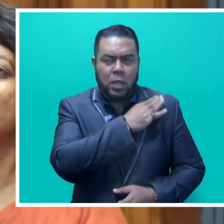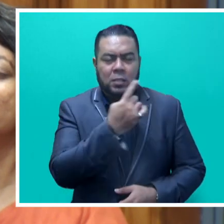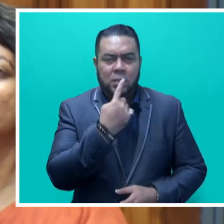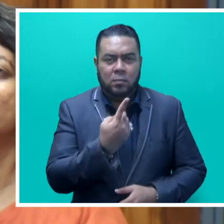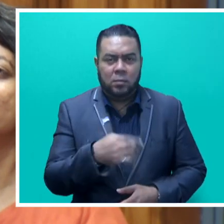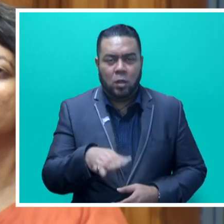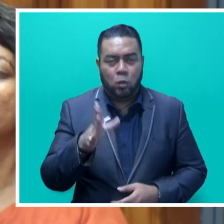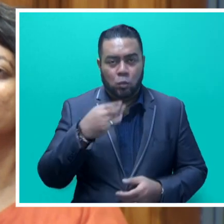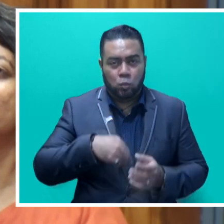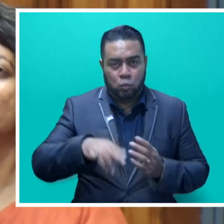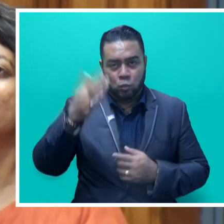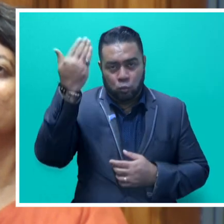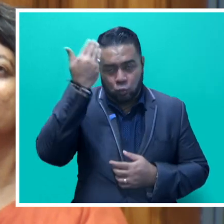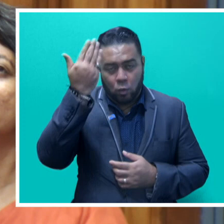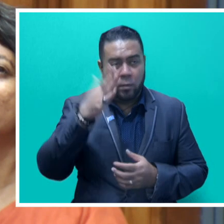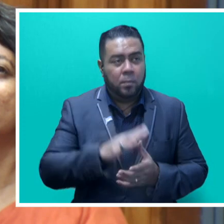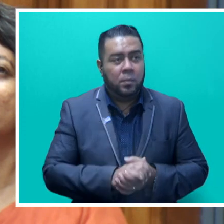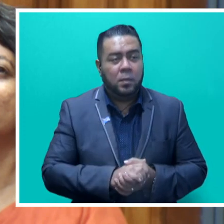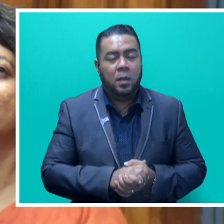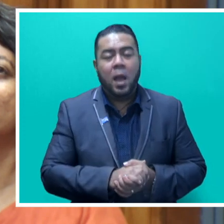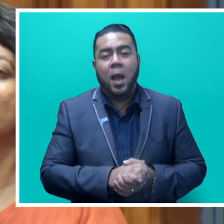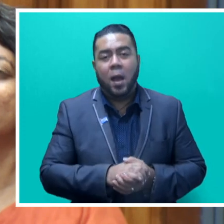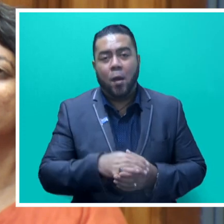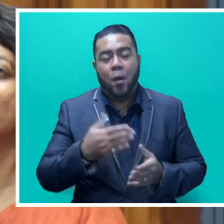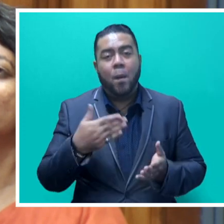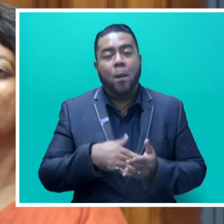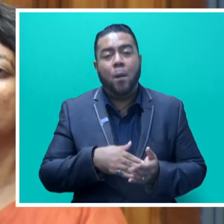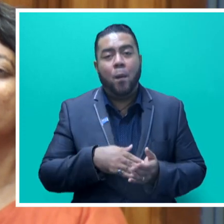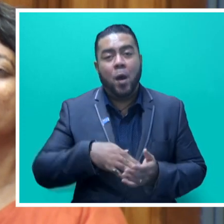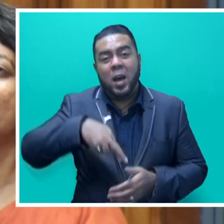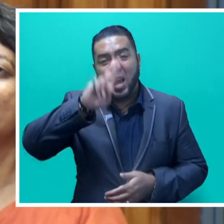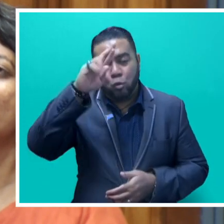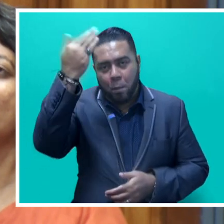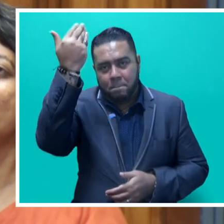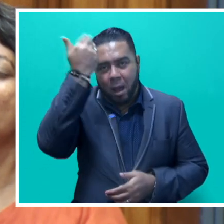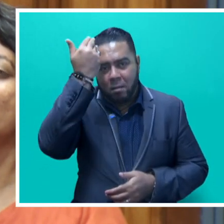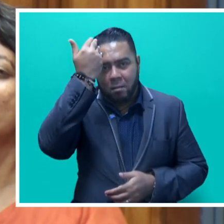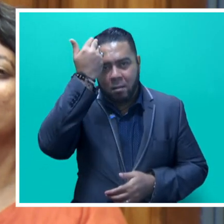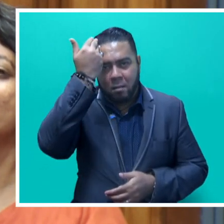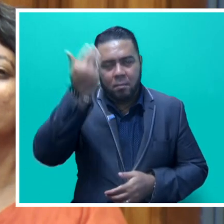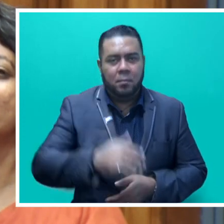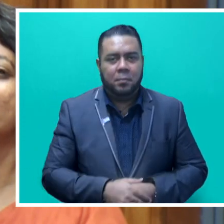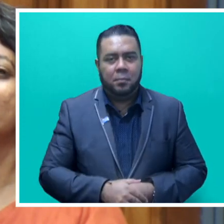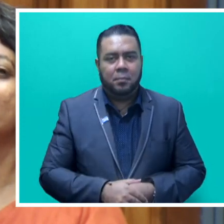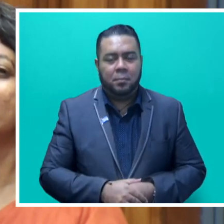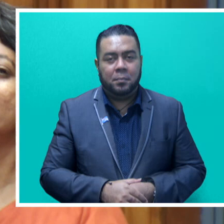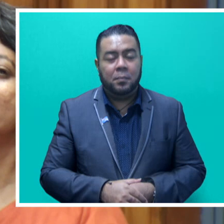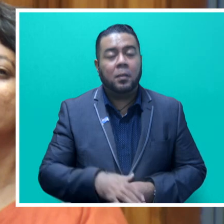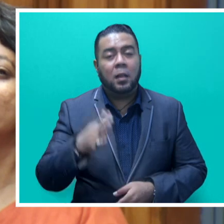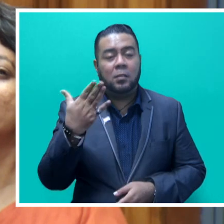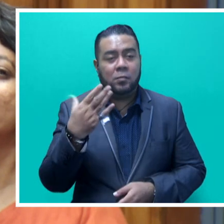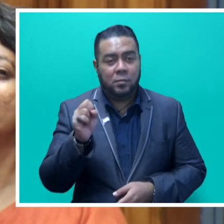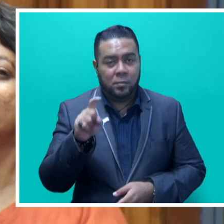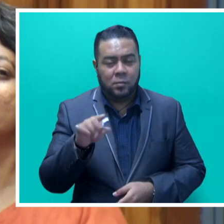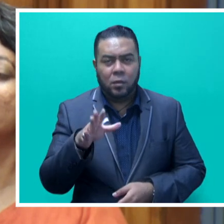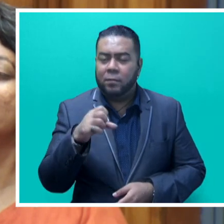Natunyao, Tilau, Soni Bonolau, Rodu Sukamsesit, Kapewai, Timatalei Mara. Chiefly Mana or Sau